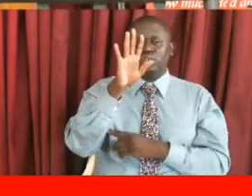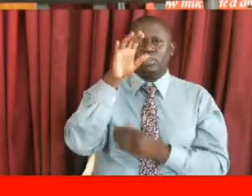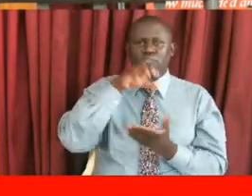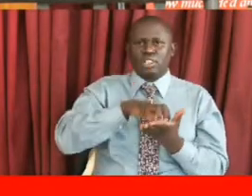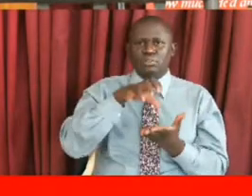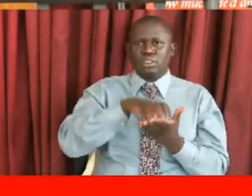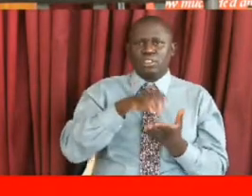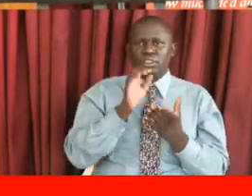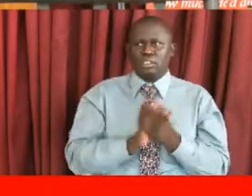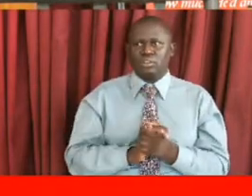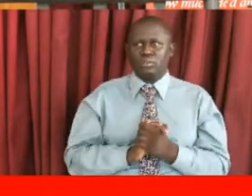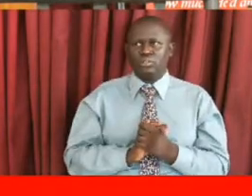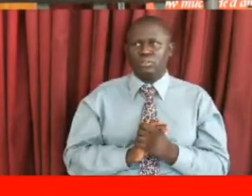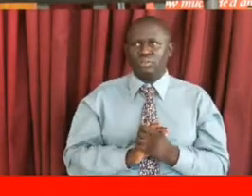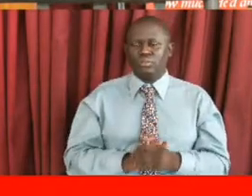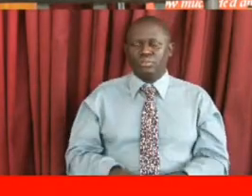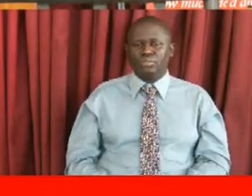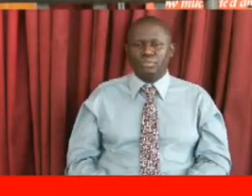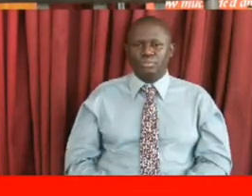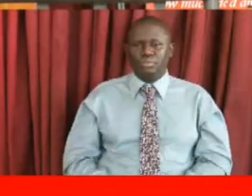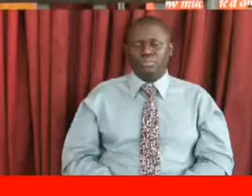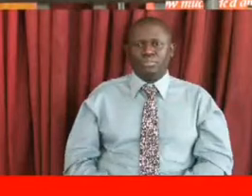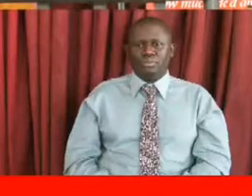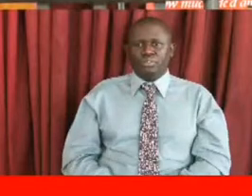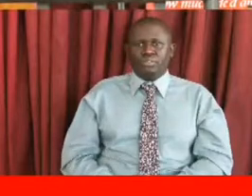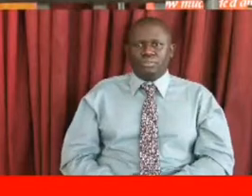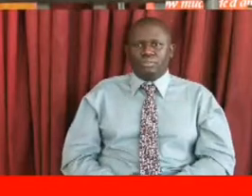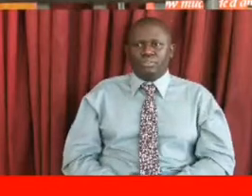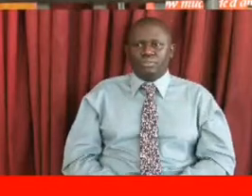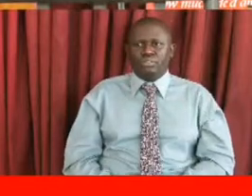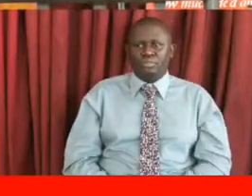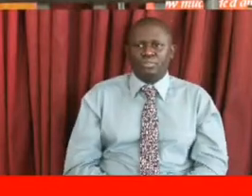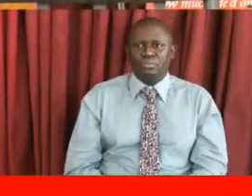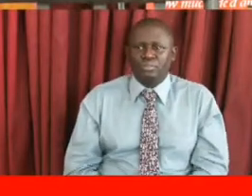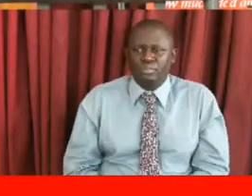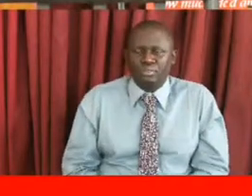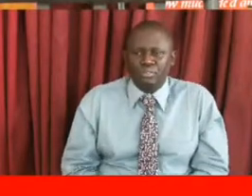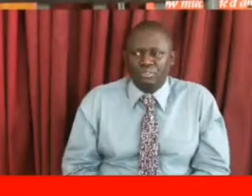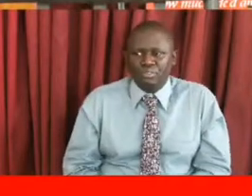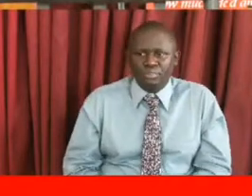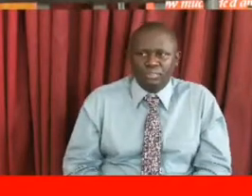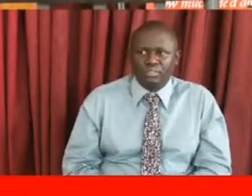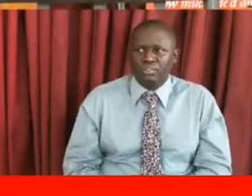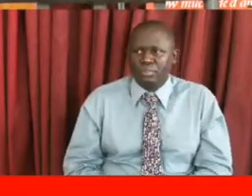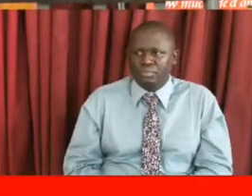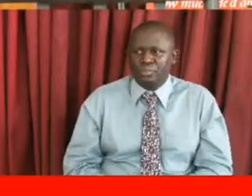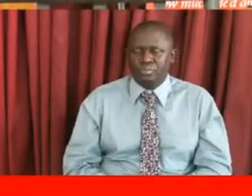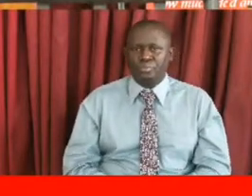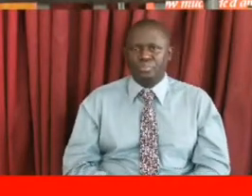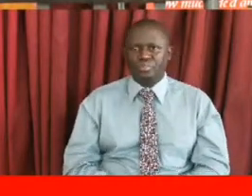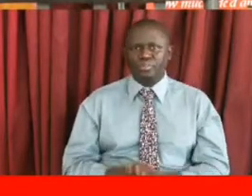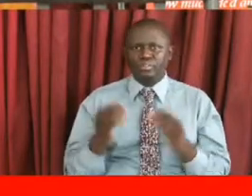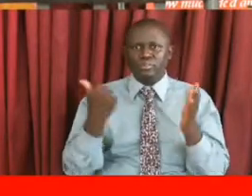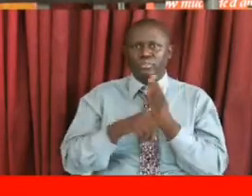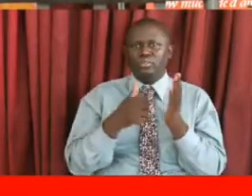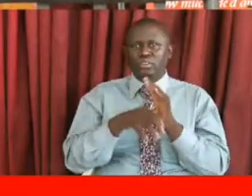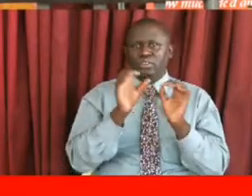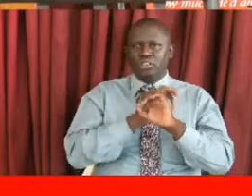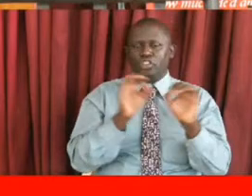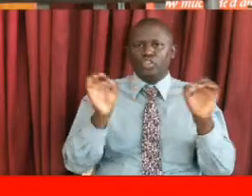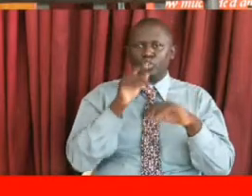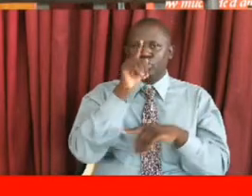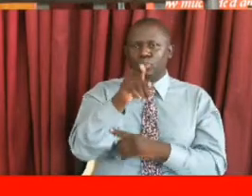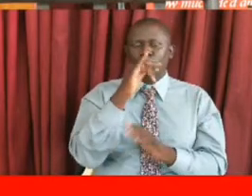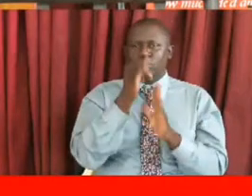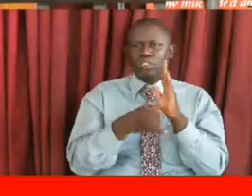circumstances amen amen amen it doesn't matter you recognize